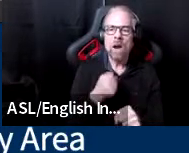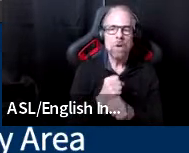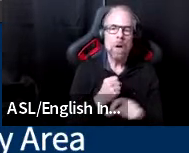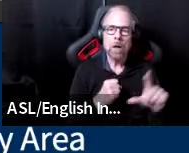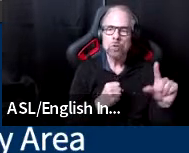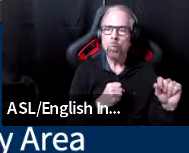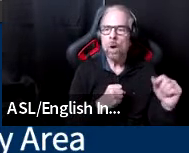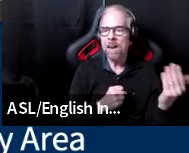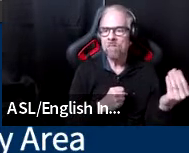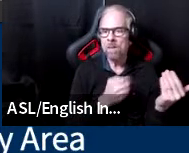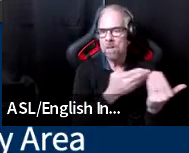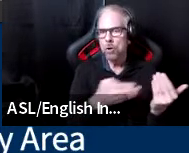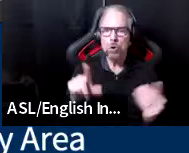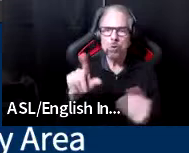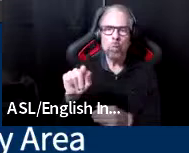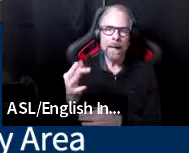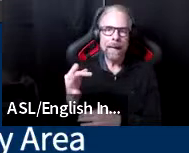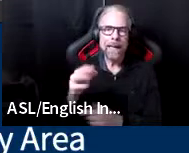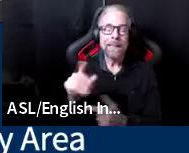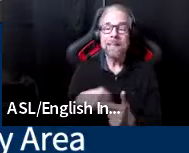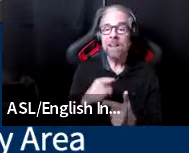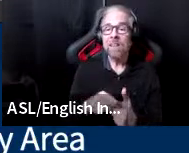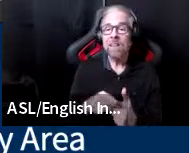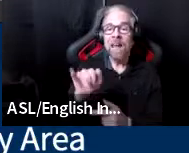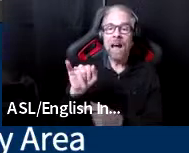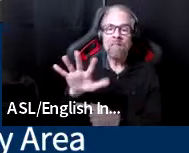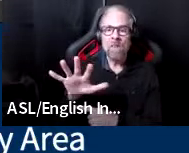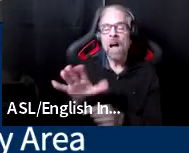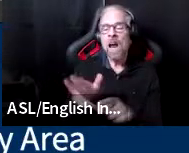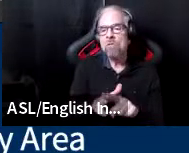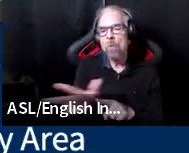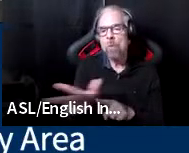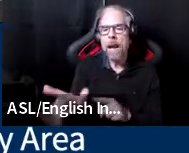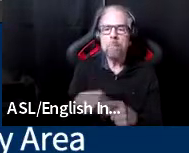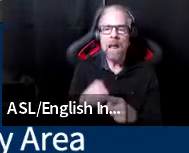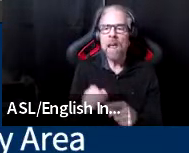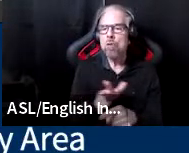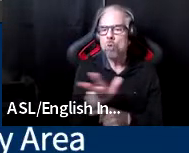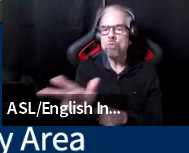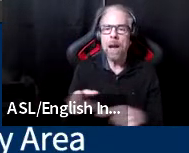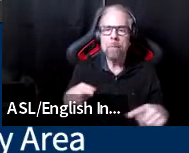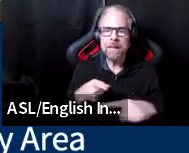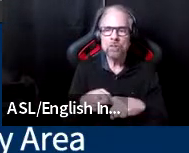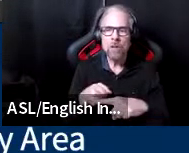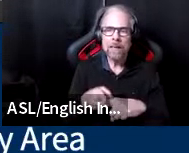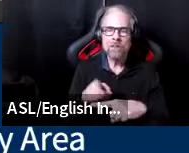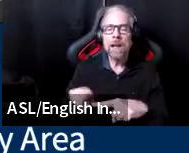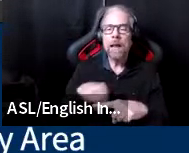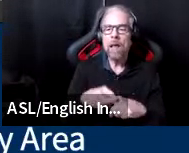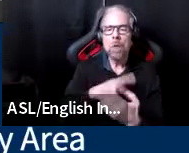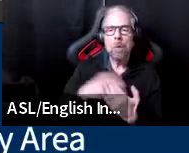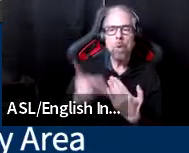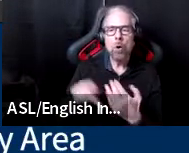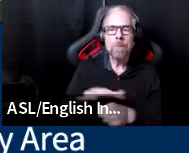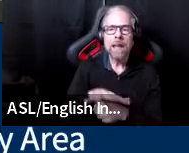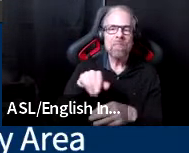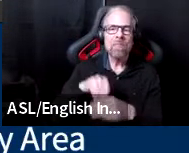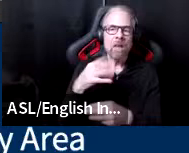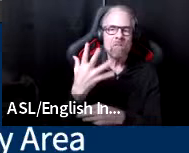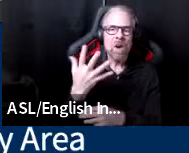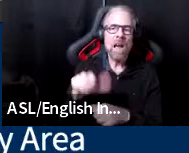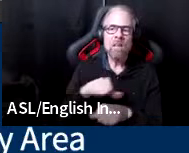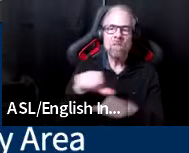2019 on the I-5, the ramps and the ramp intersections within the program area. During the 5-year period, there were 7